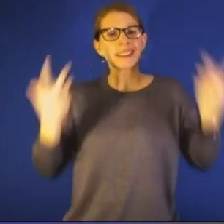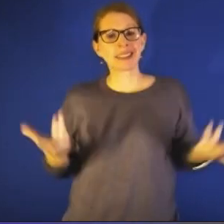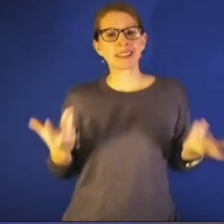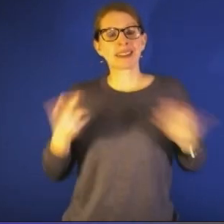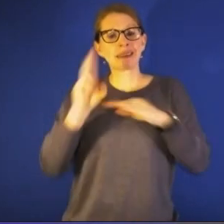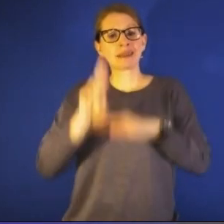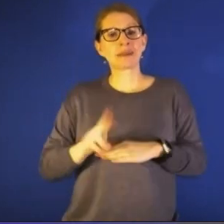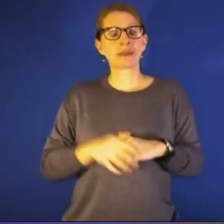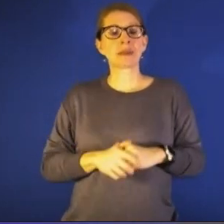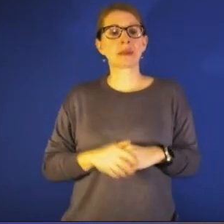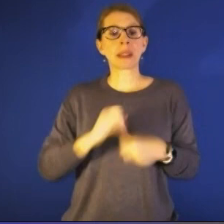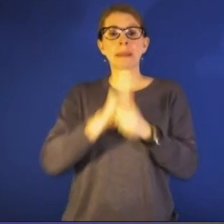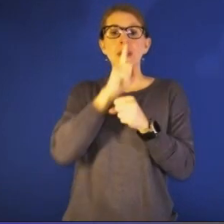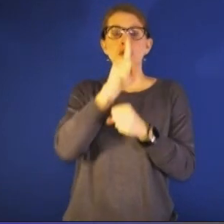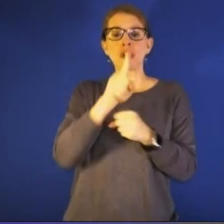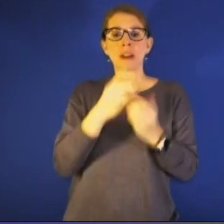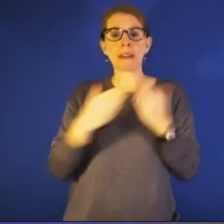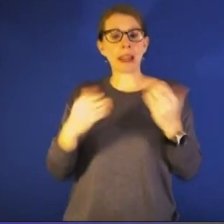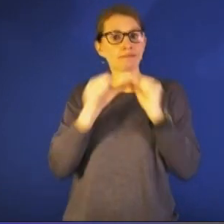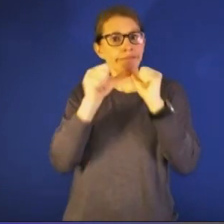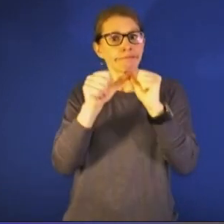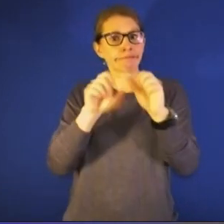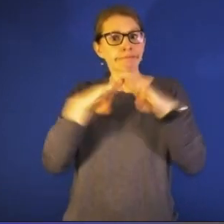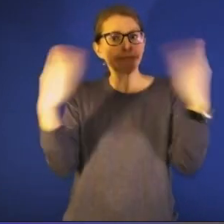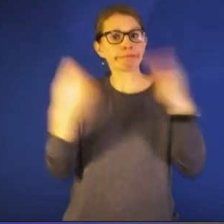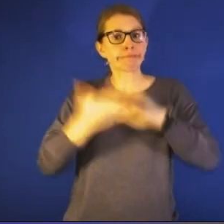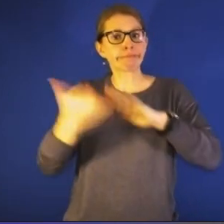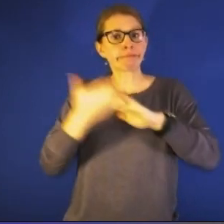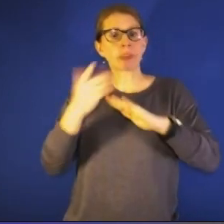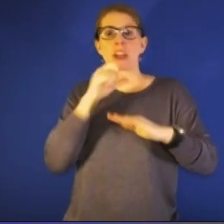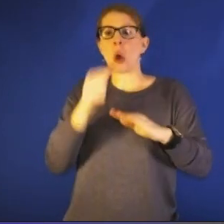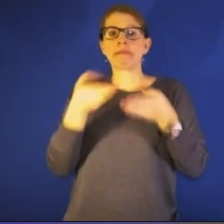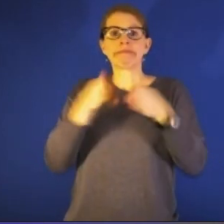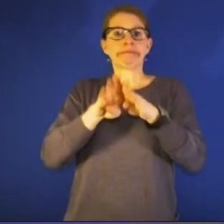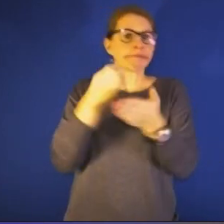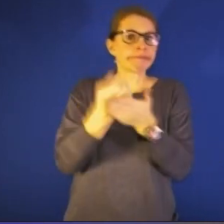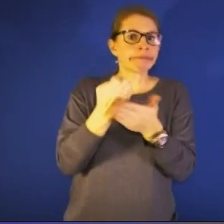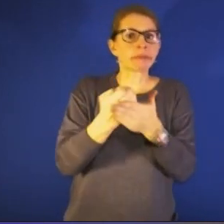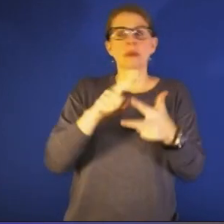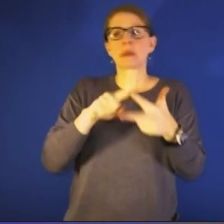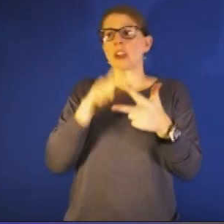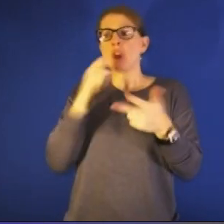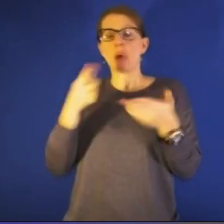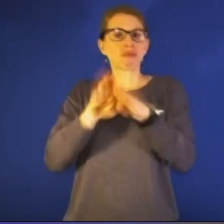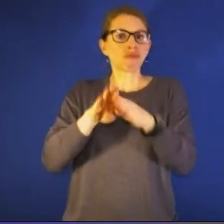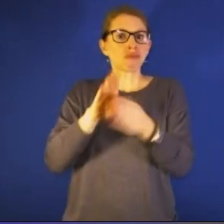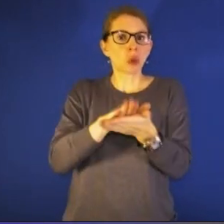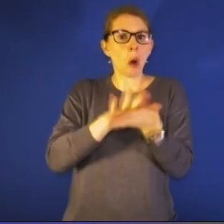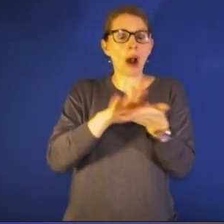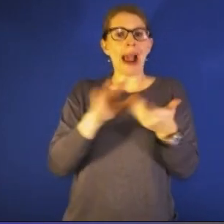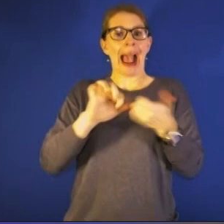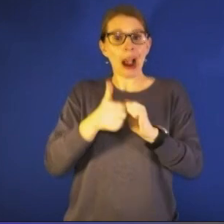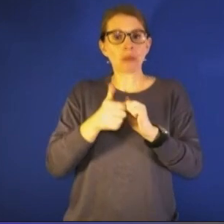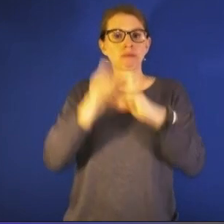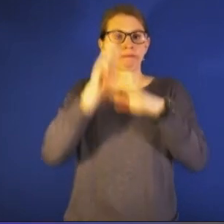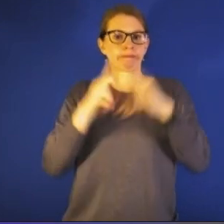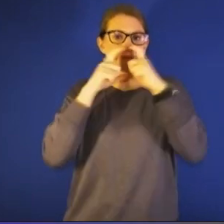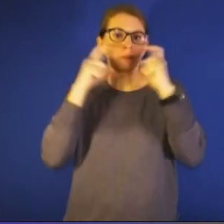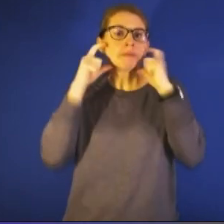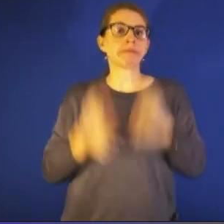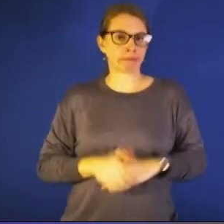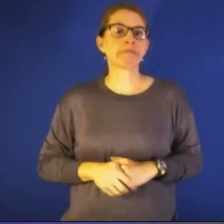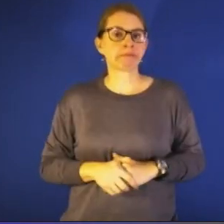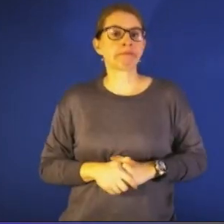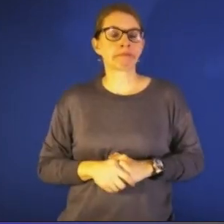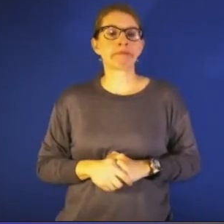sure that things do stay open and we don't shut down the economy, we don't shut down the schools, is to put masks back on. And I think,